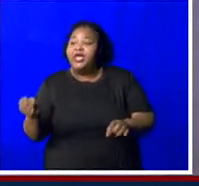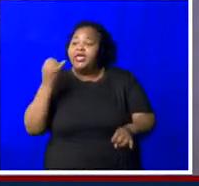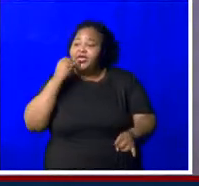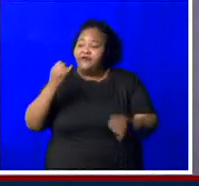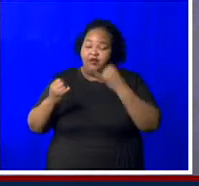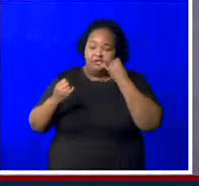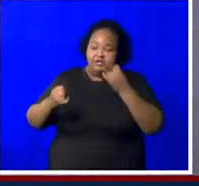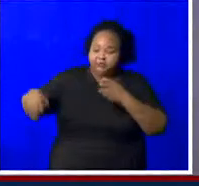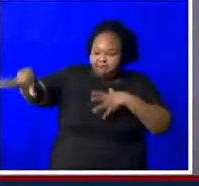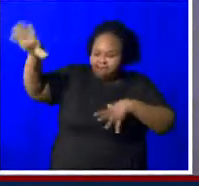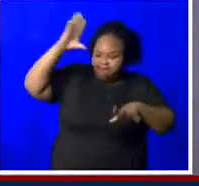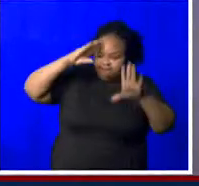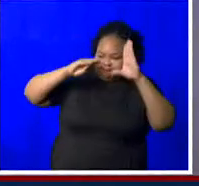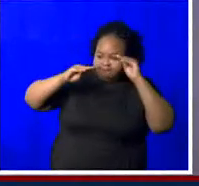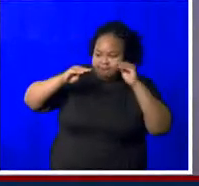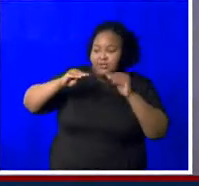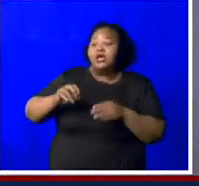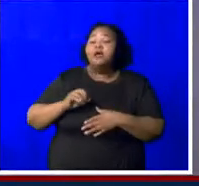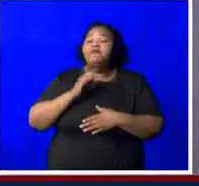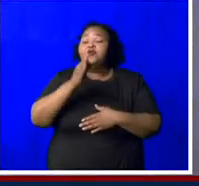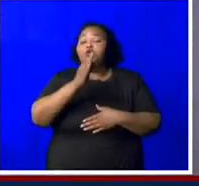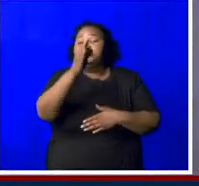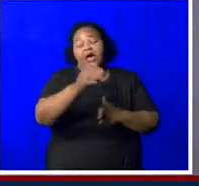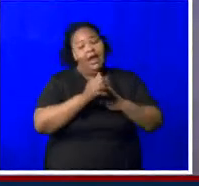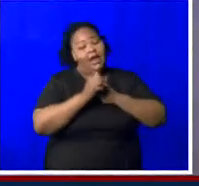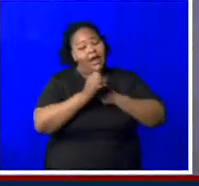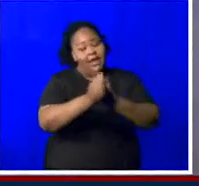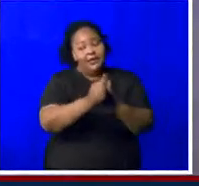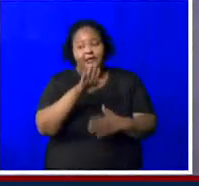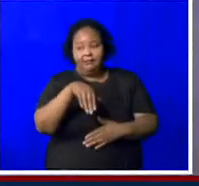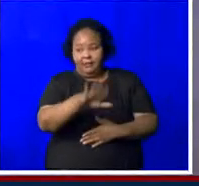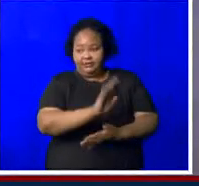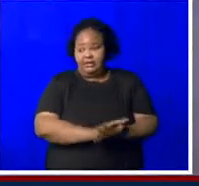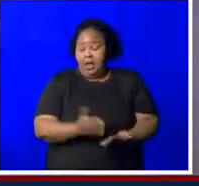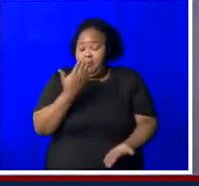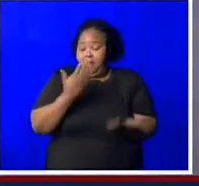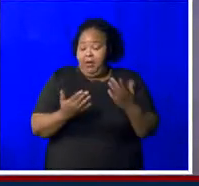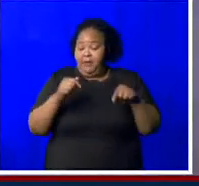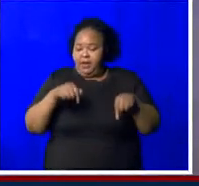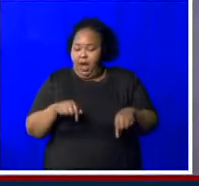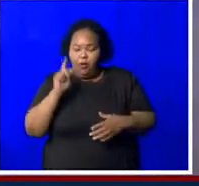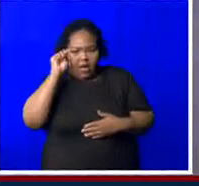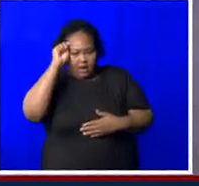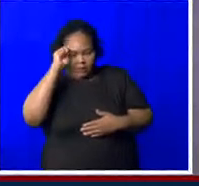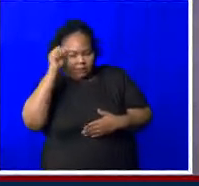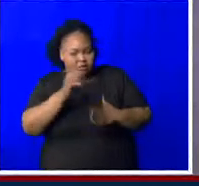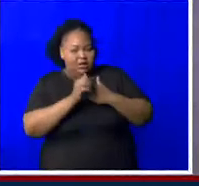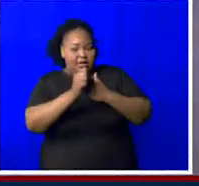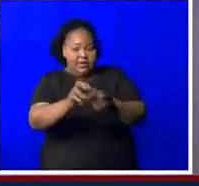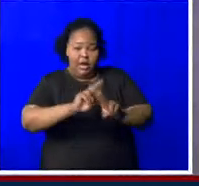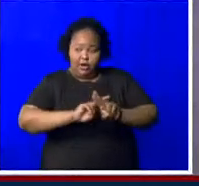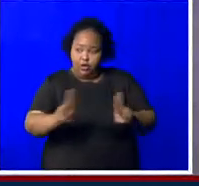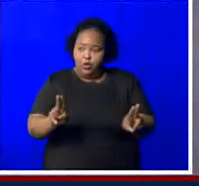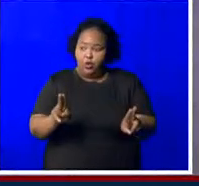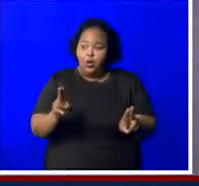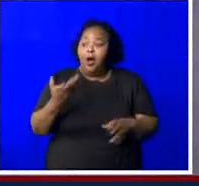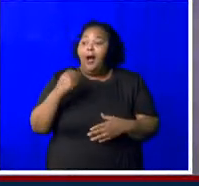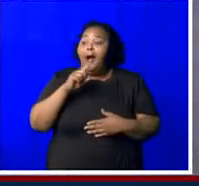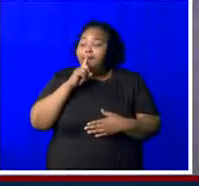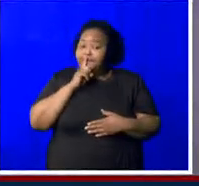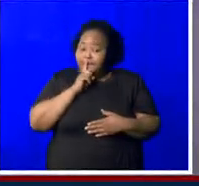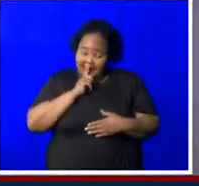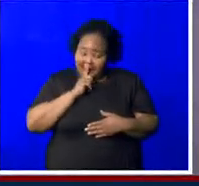make you leaders. Where you are right now, you may not think that you are leaders. But when we look at you, we look at leaders of